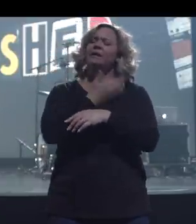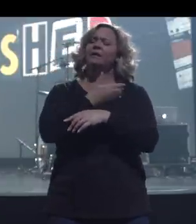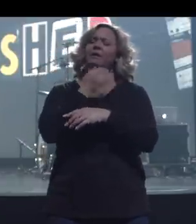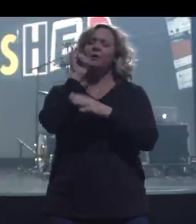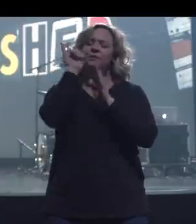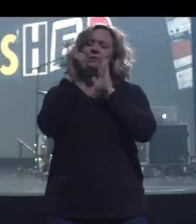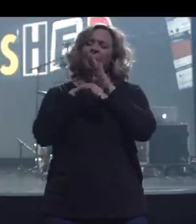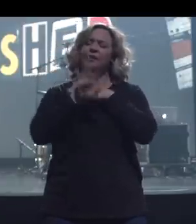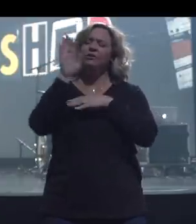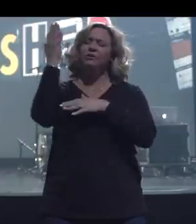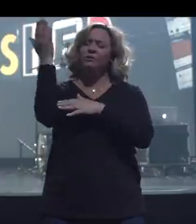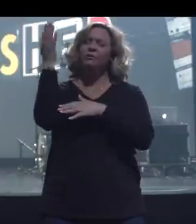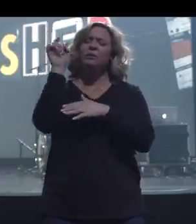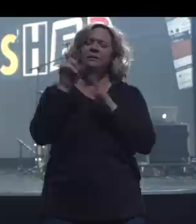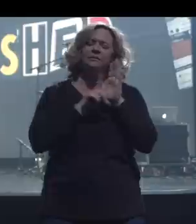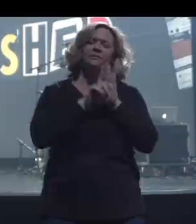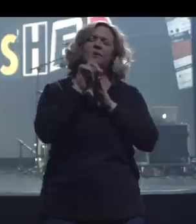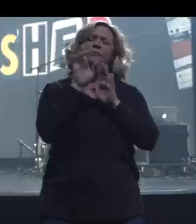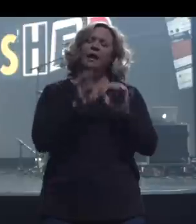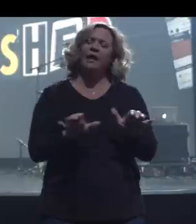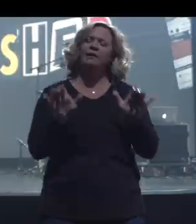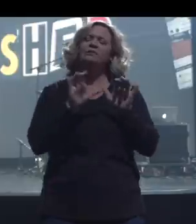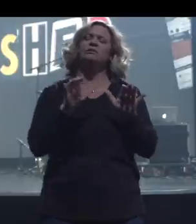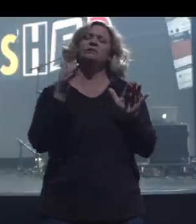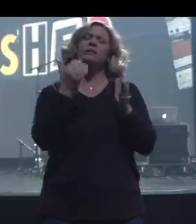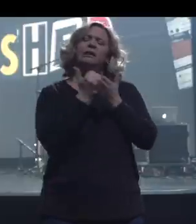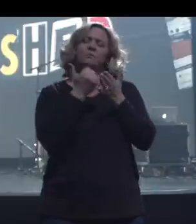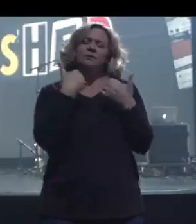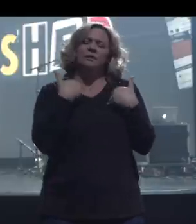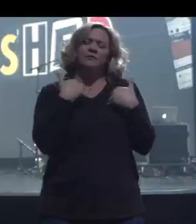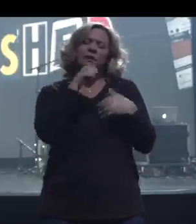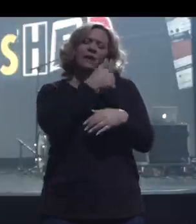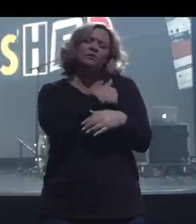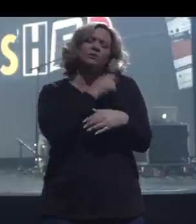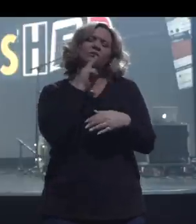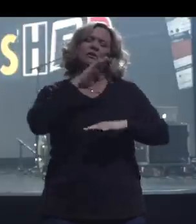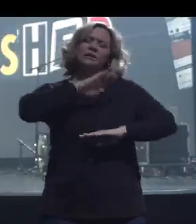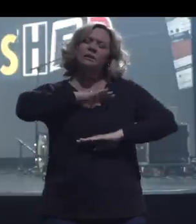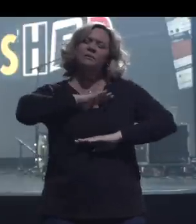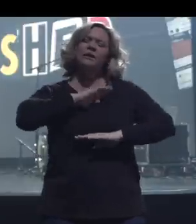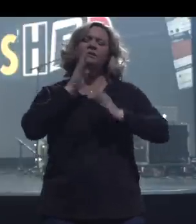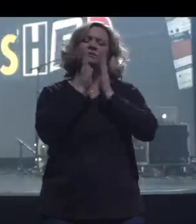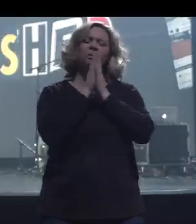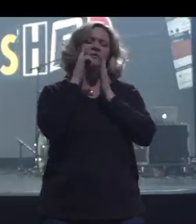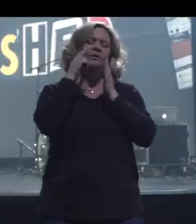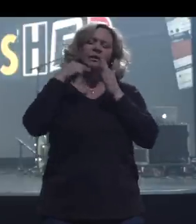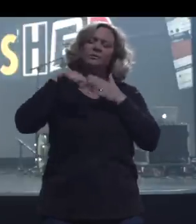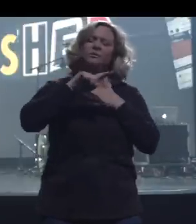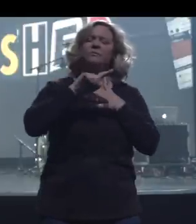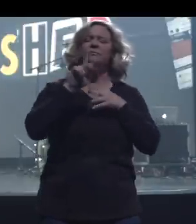actions that help us have an attitude of contentment. And I just pray for this next week, for those that are